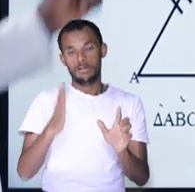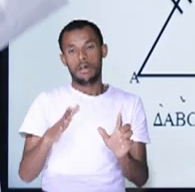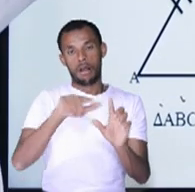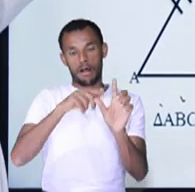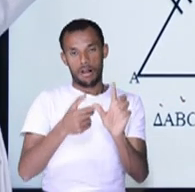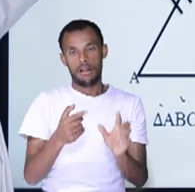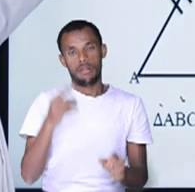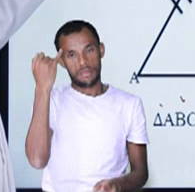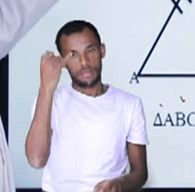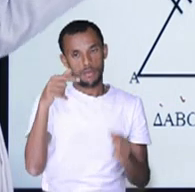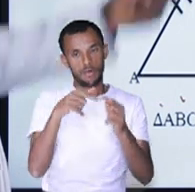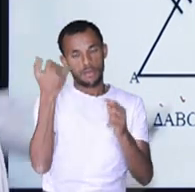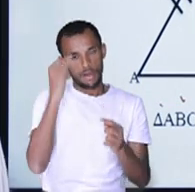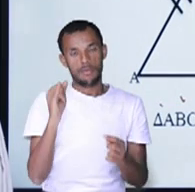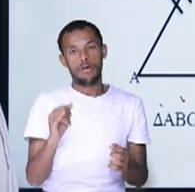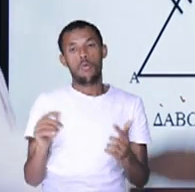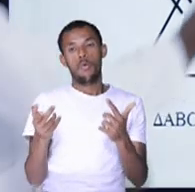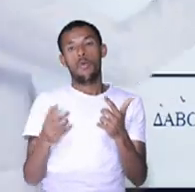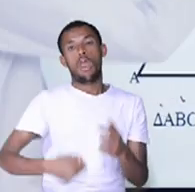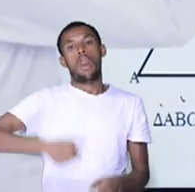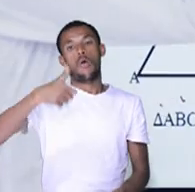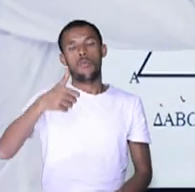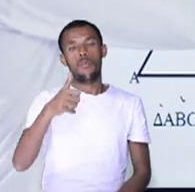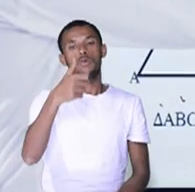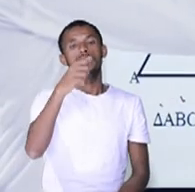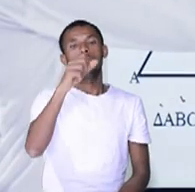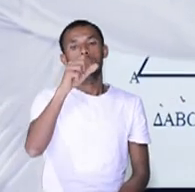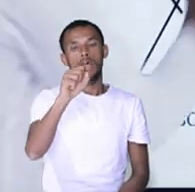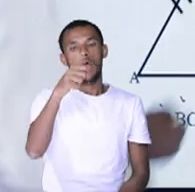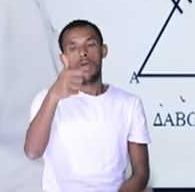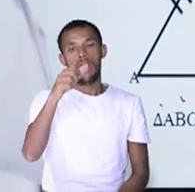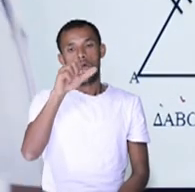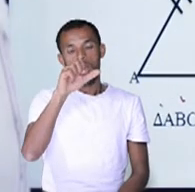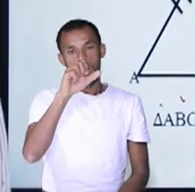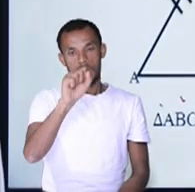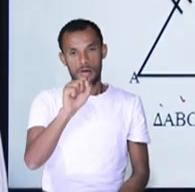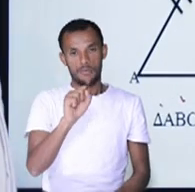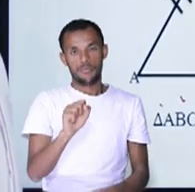Another one, side angle side. If two sides